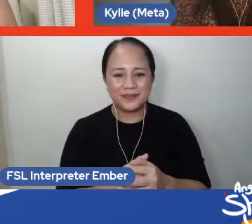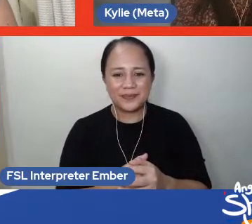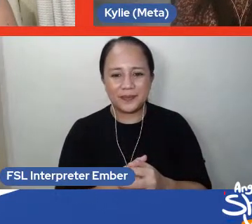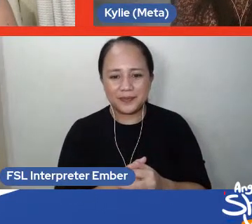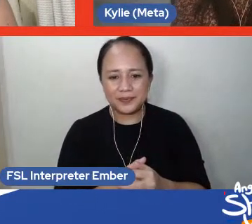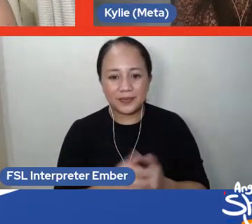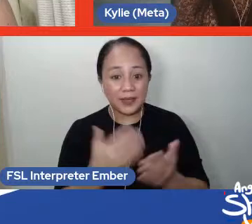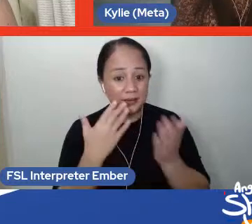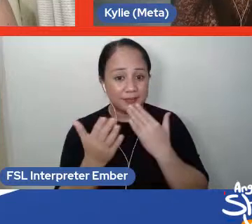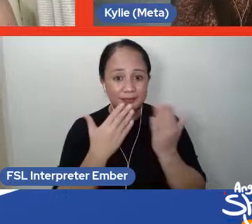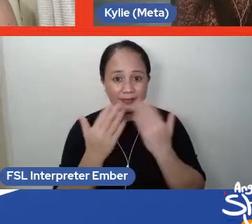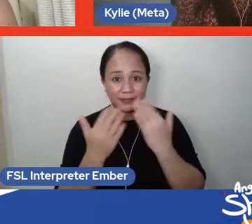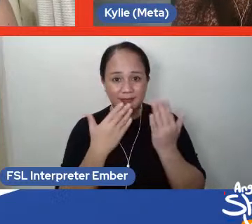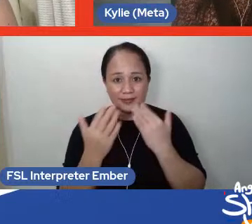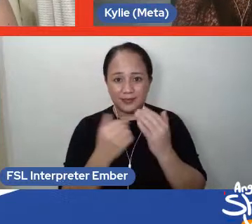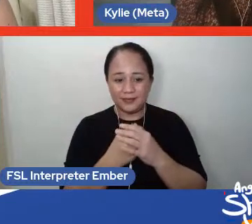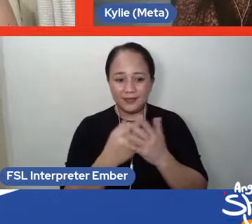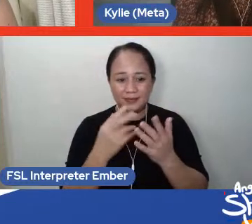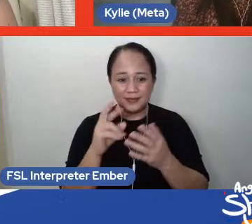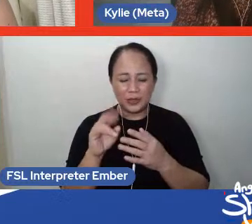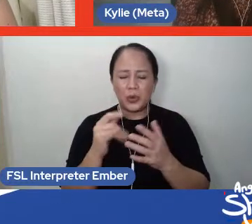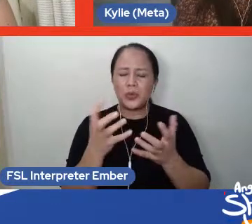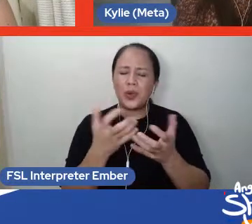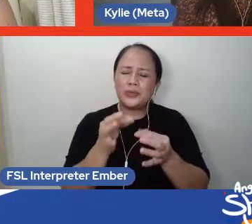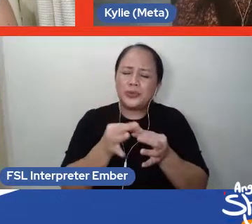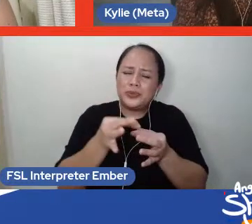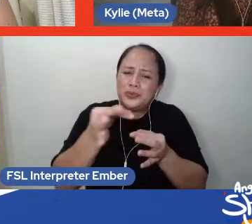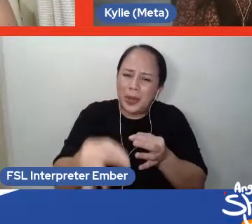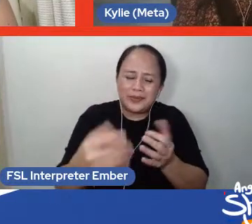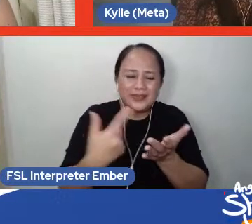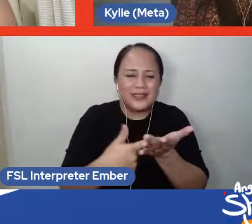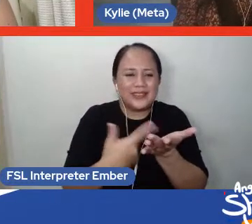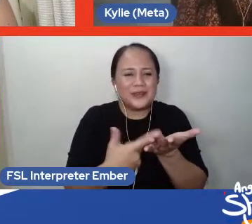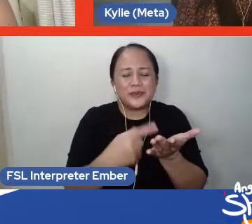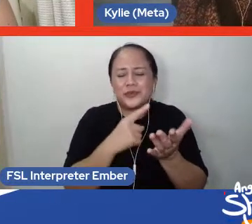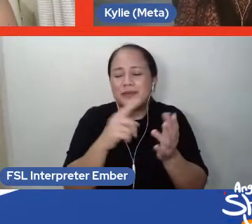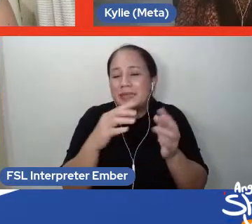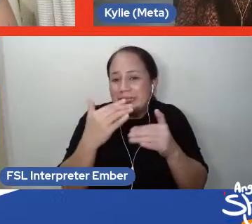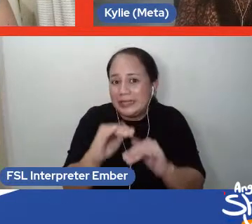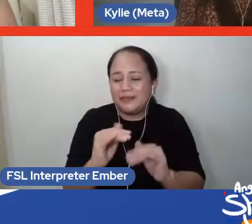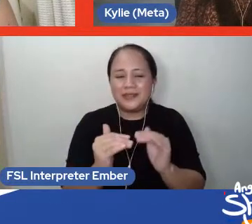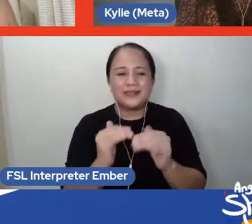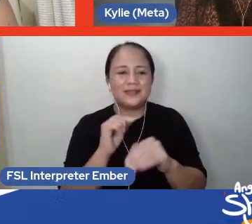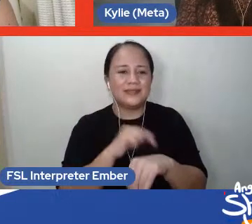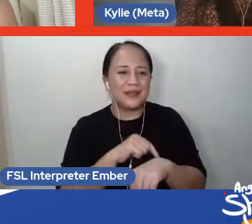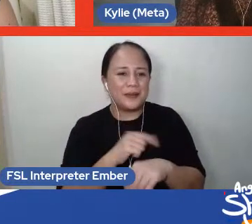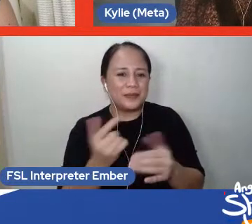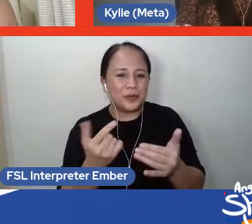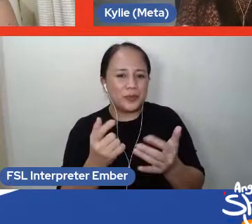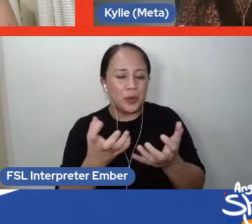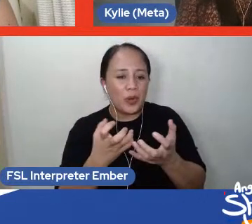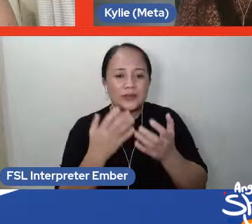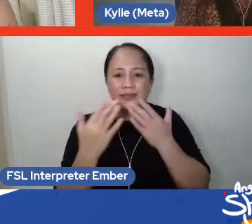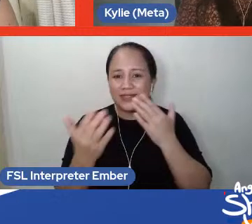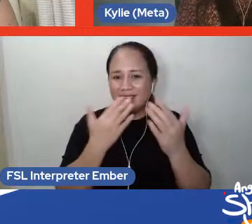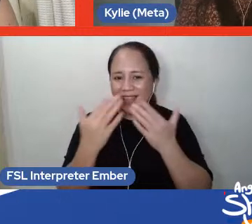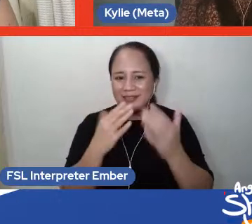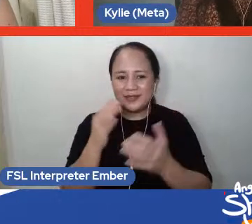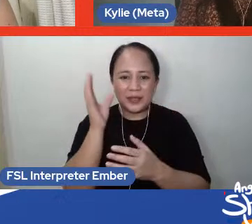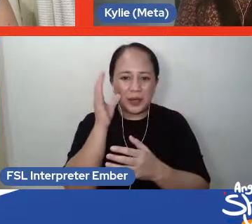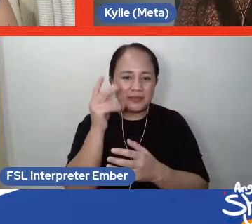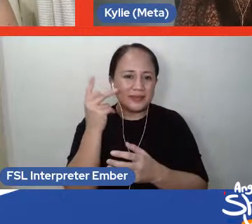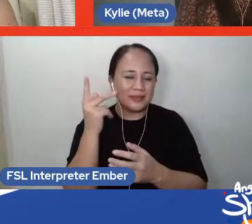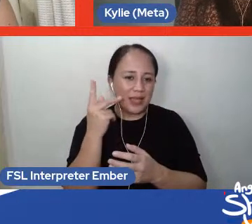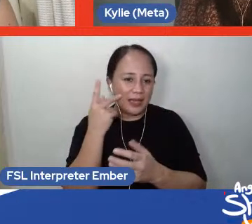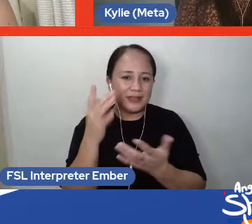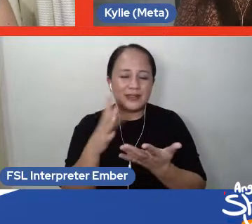Thank you so much, Roy. As much as we want to extend our conversation, we really have a limited time. So again, I would like to thank Carmela, Kylie, and Roy